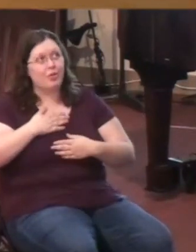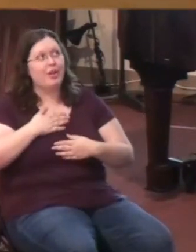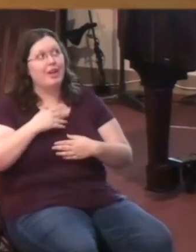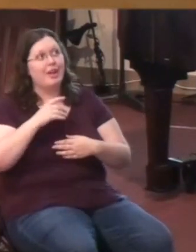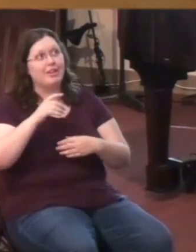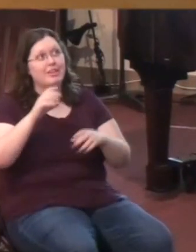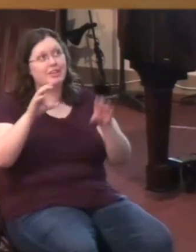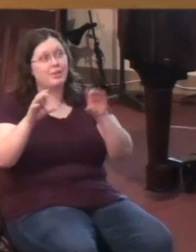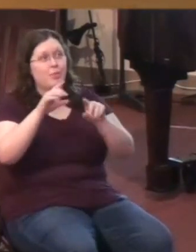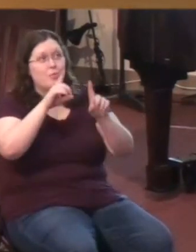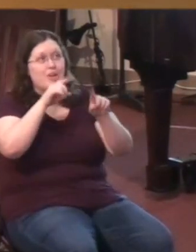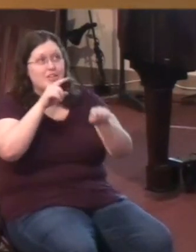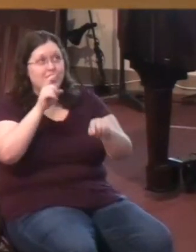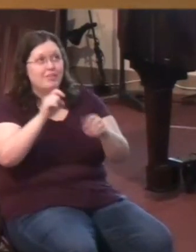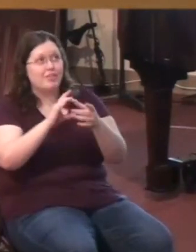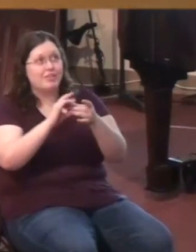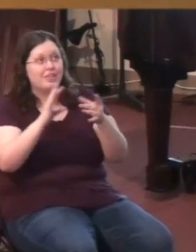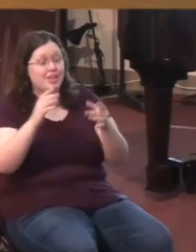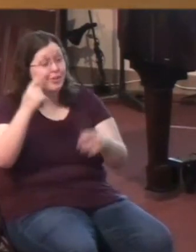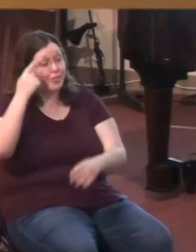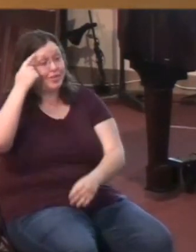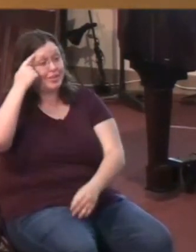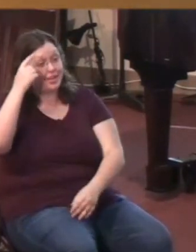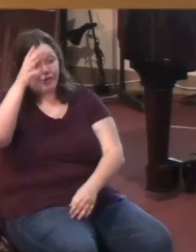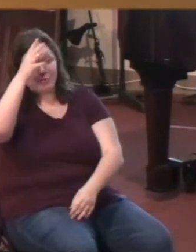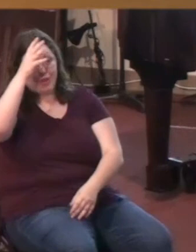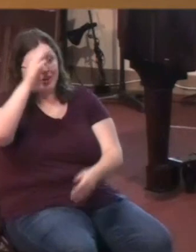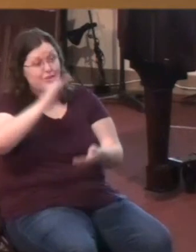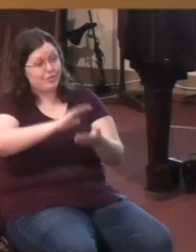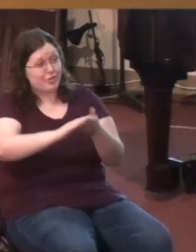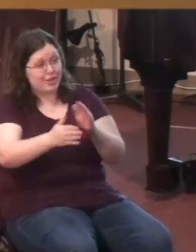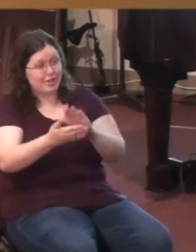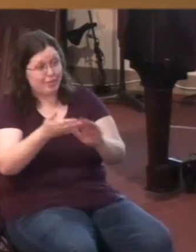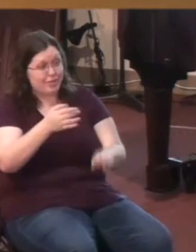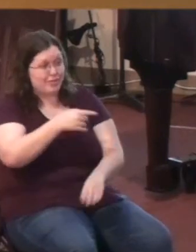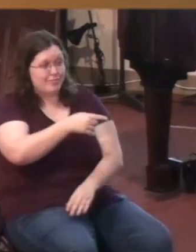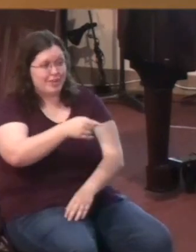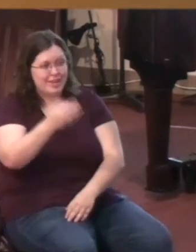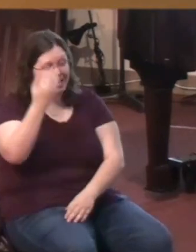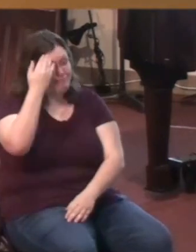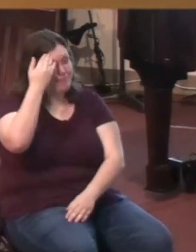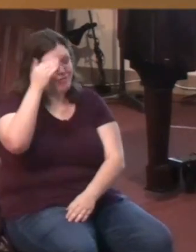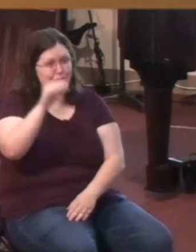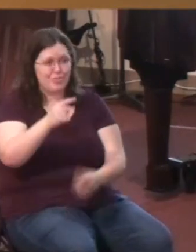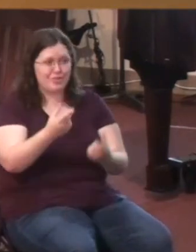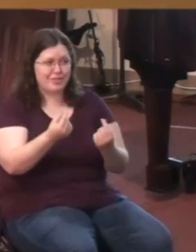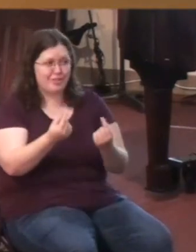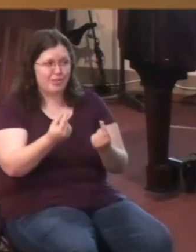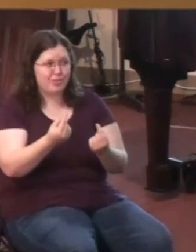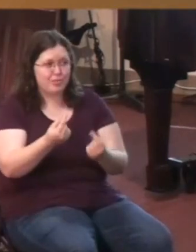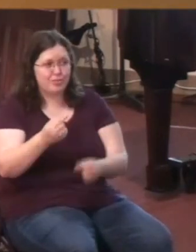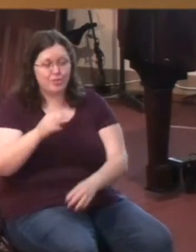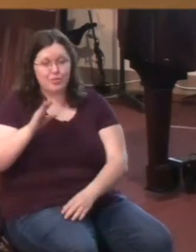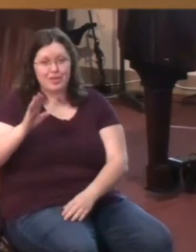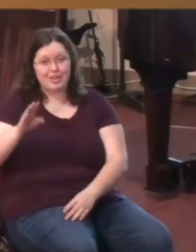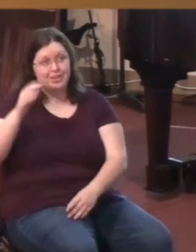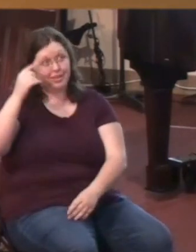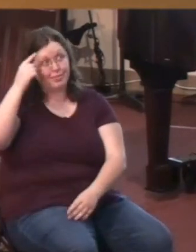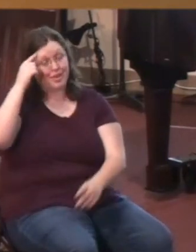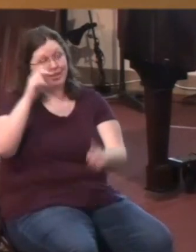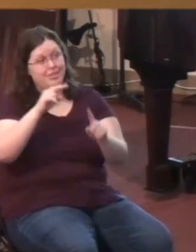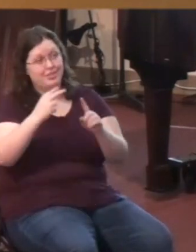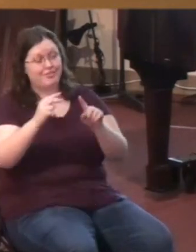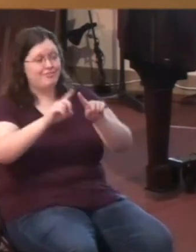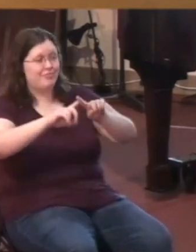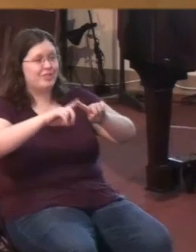chemical reaction. He was thinking, Father, forgive them, for they know not what they do. So he was in a whole different mindset. And most often we are in